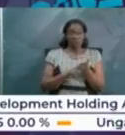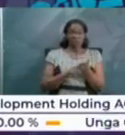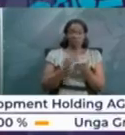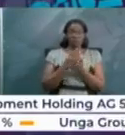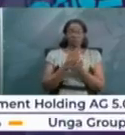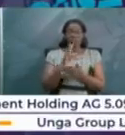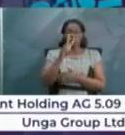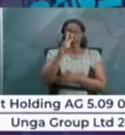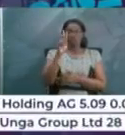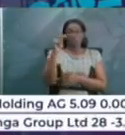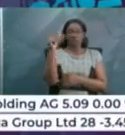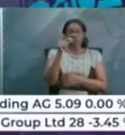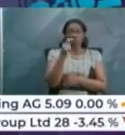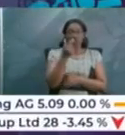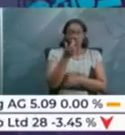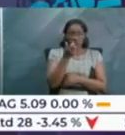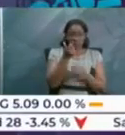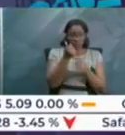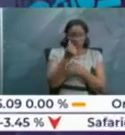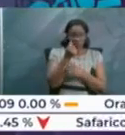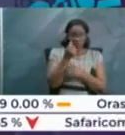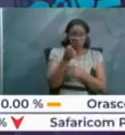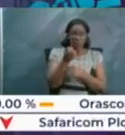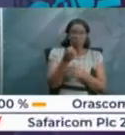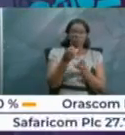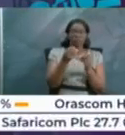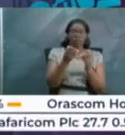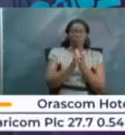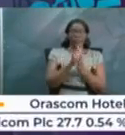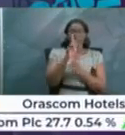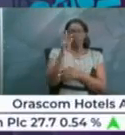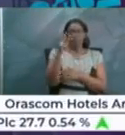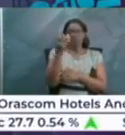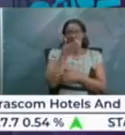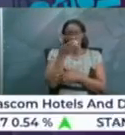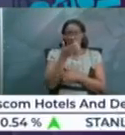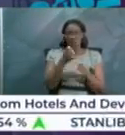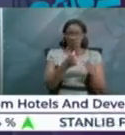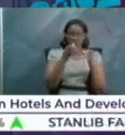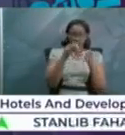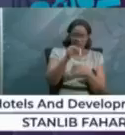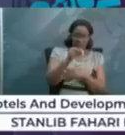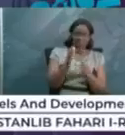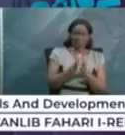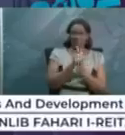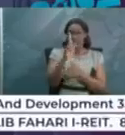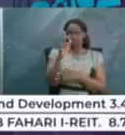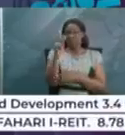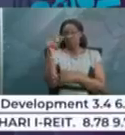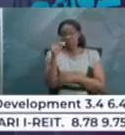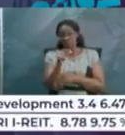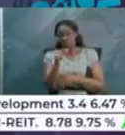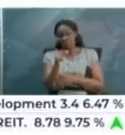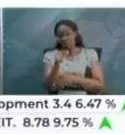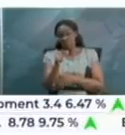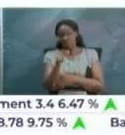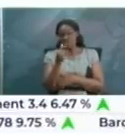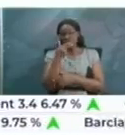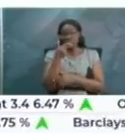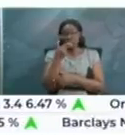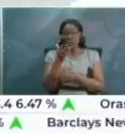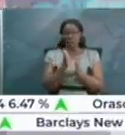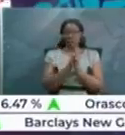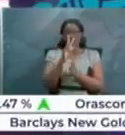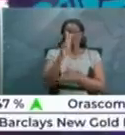2 kilograms of maize flour, 1 kilogram of porridge flour, 1 kg, 1 kilogram of sugar,